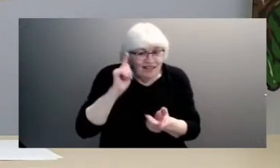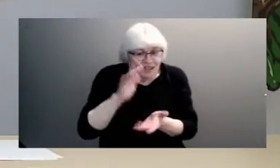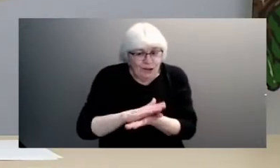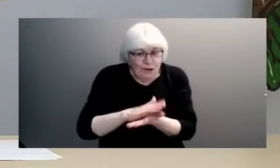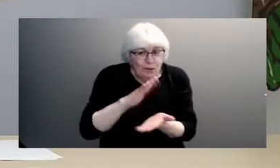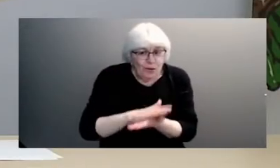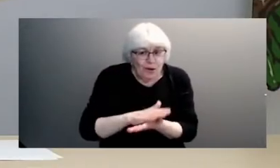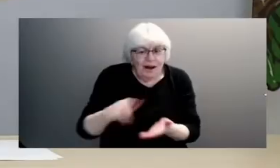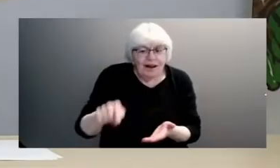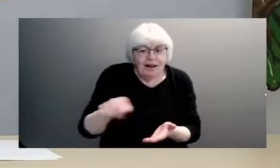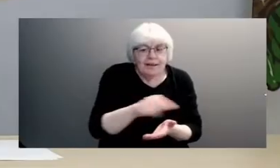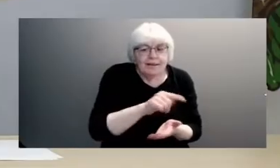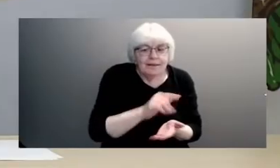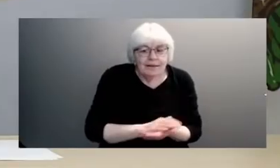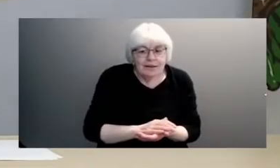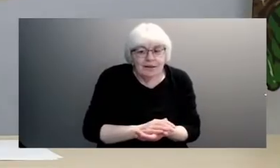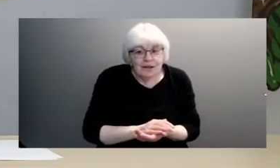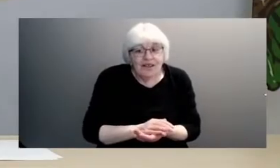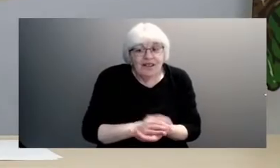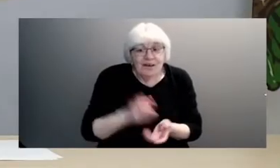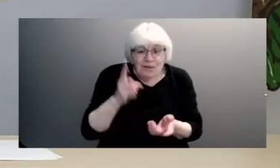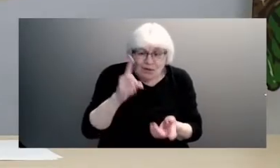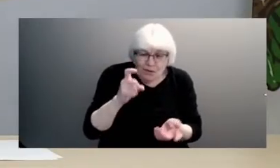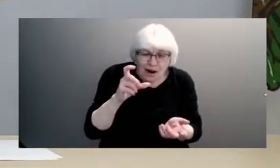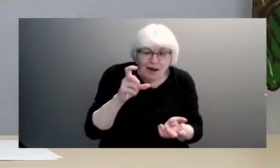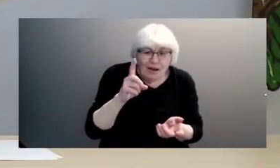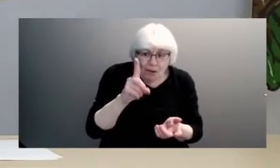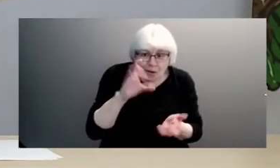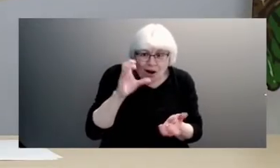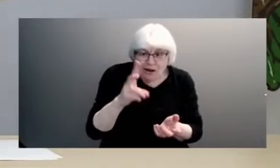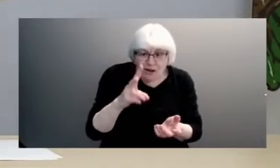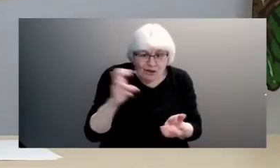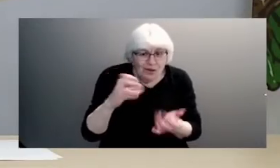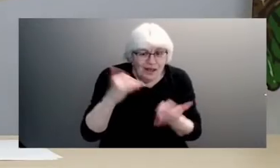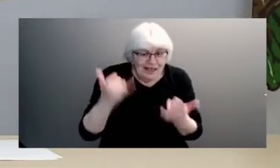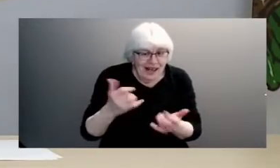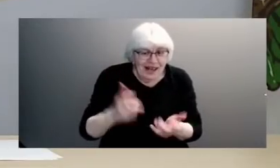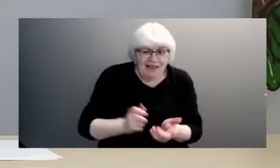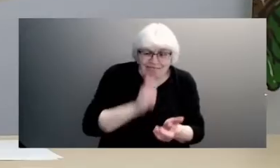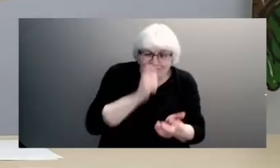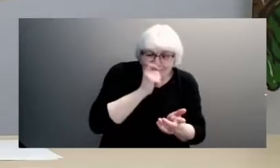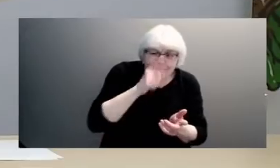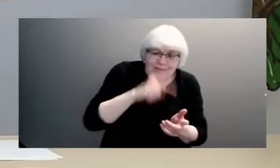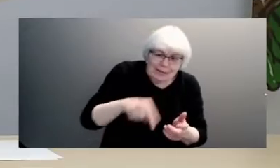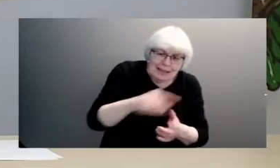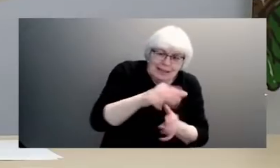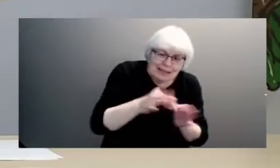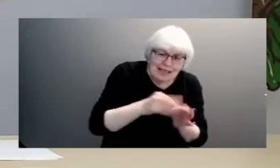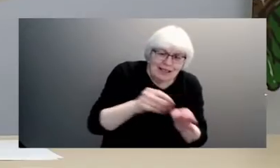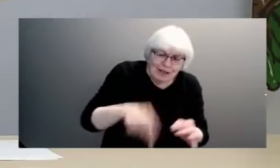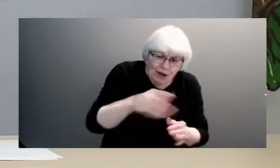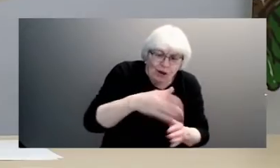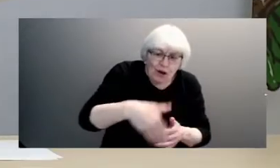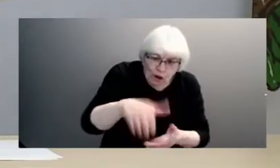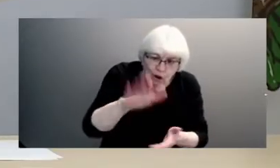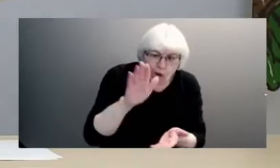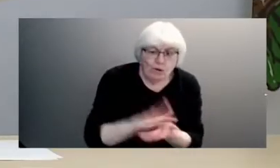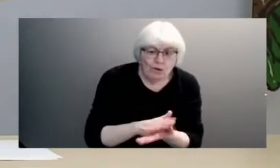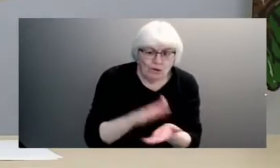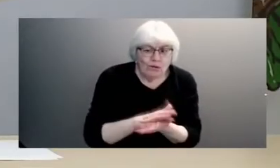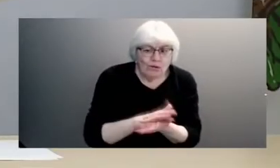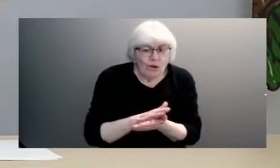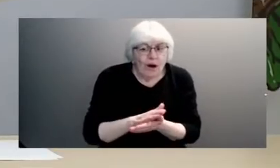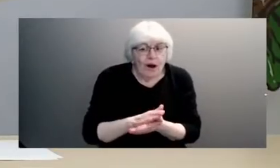school. We're using our antigen tests at our points of entry when we need to at the bridge,